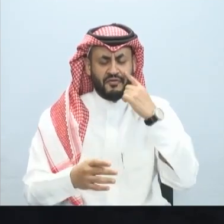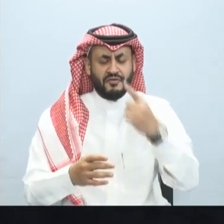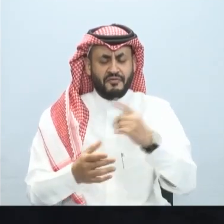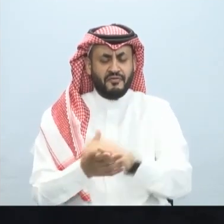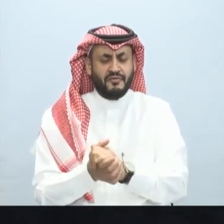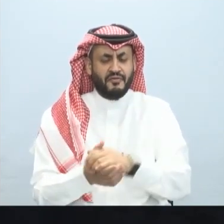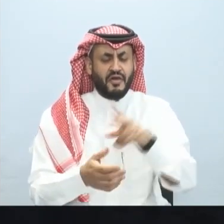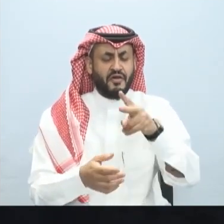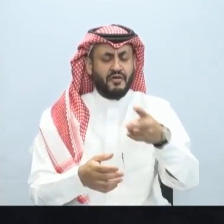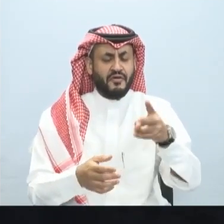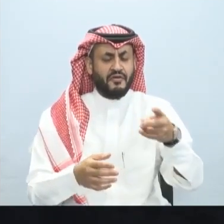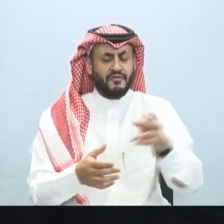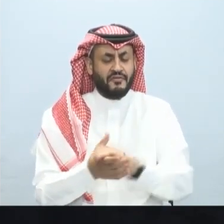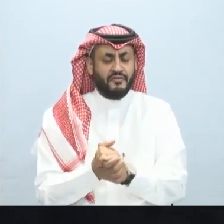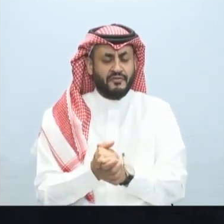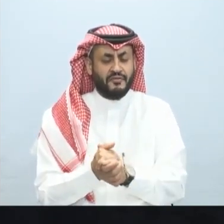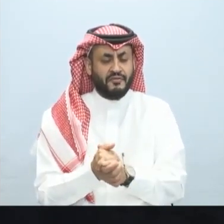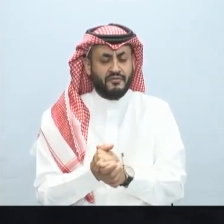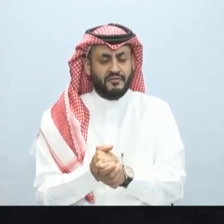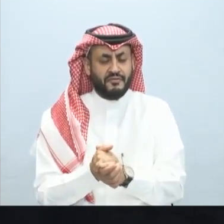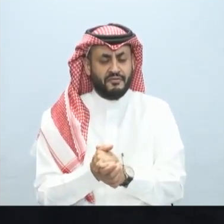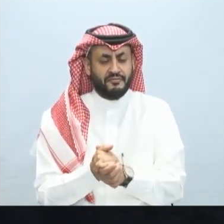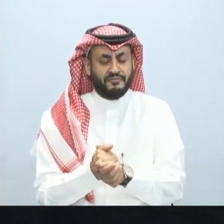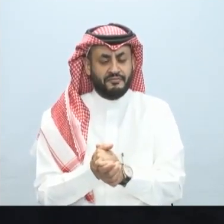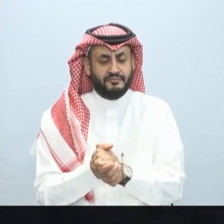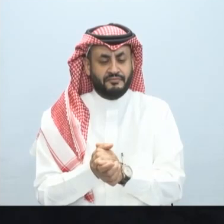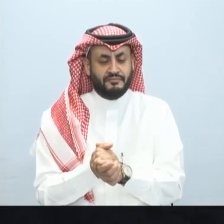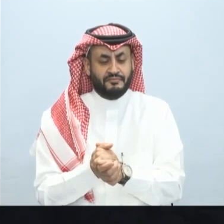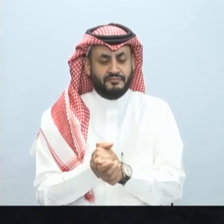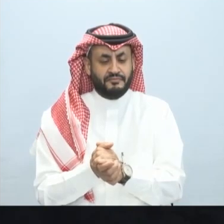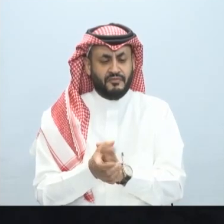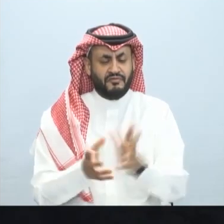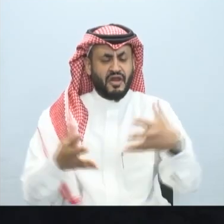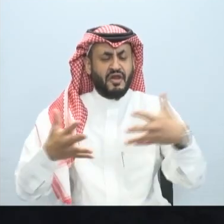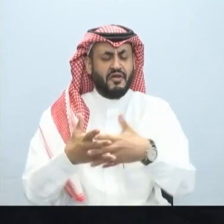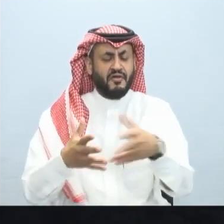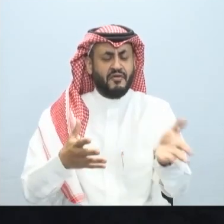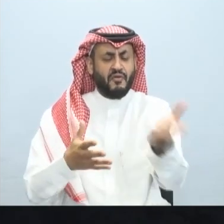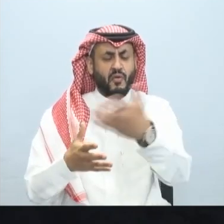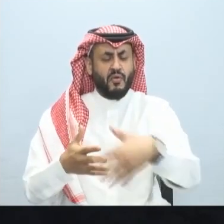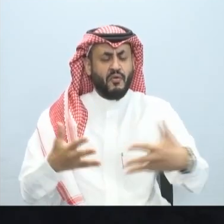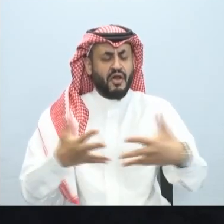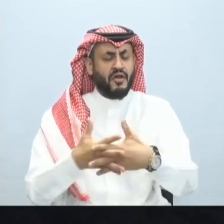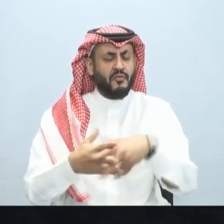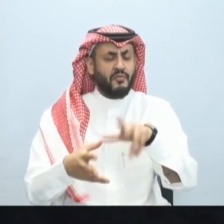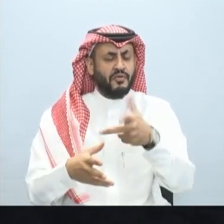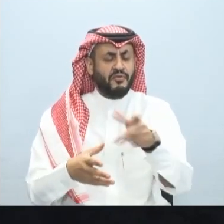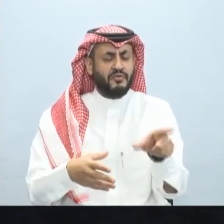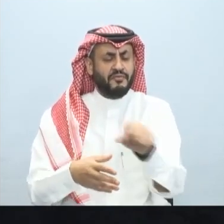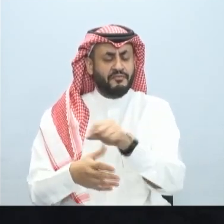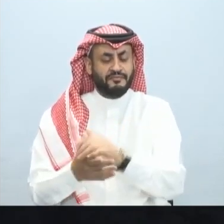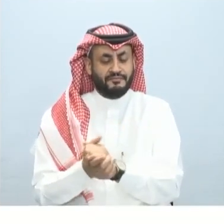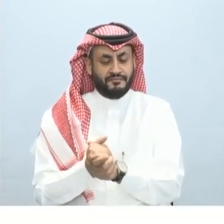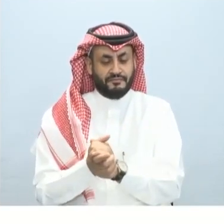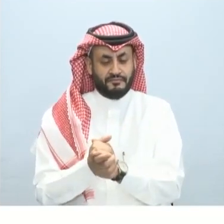are the different things, or actually I want something that is in common between the sentences here. Now